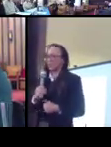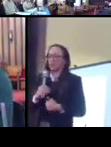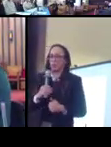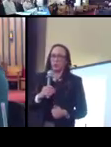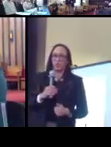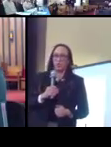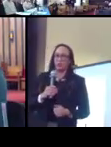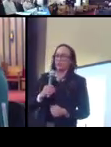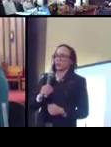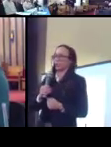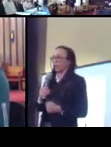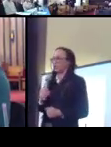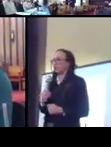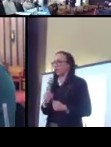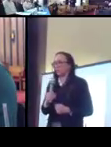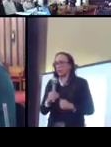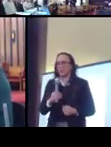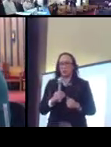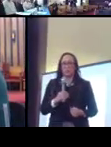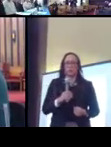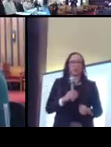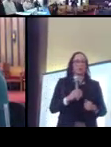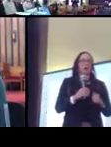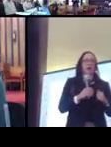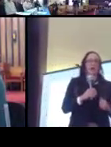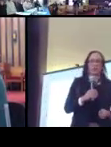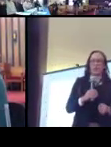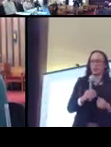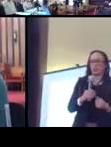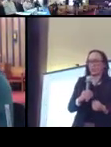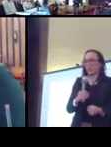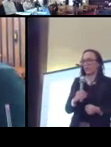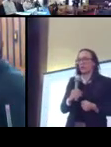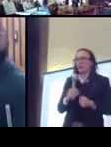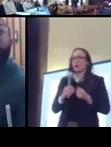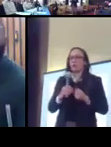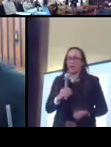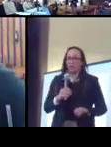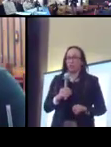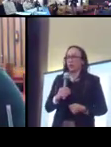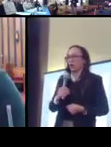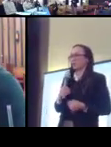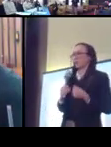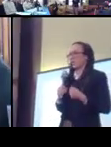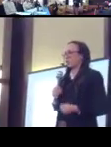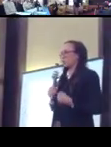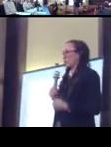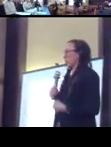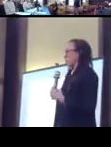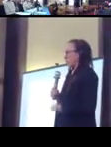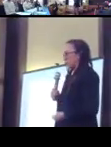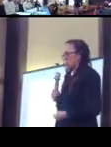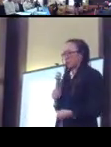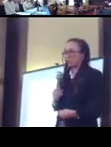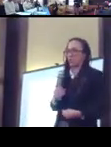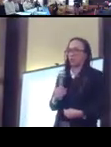in this implementation matrix want to be very, very specific about having an understanding of the magnitude of cost of each